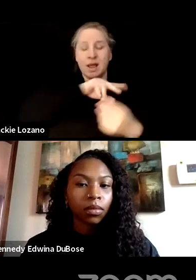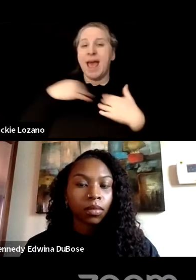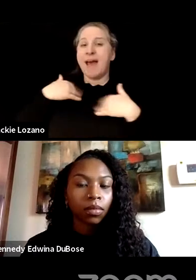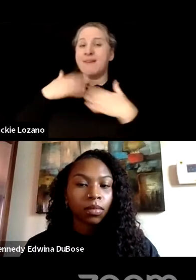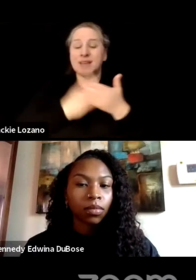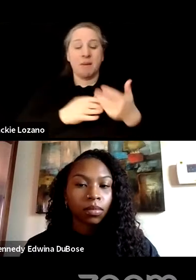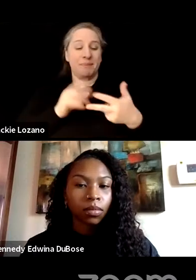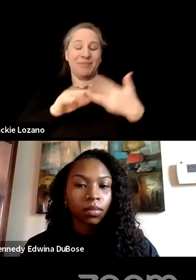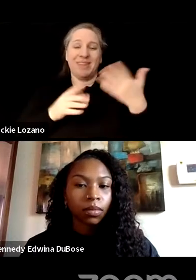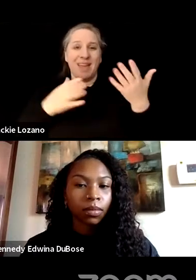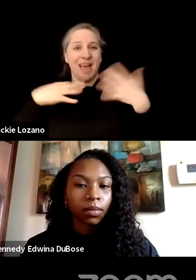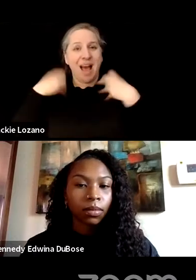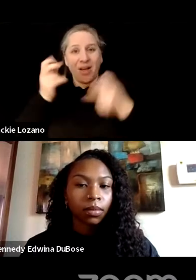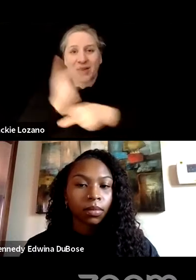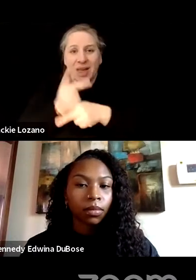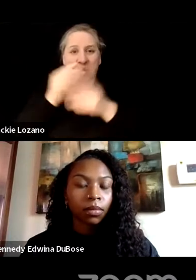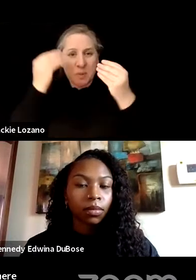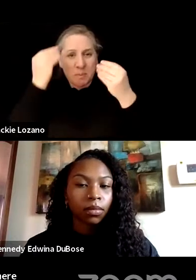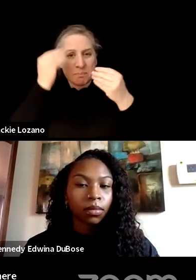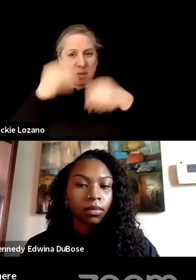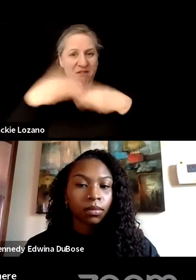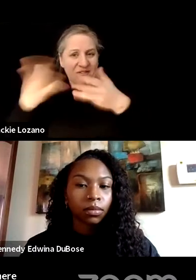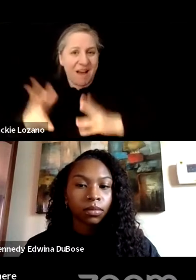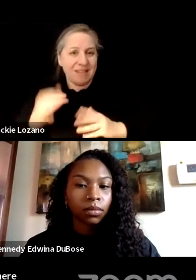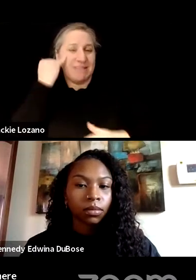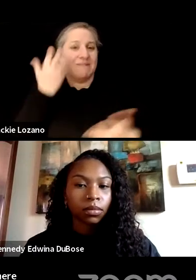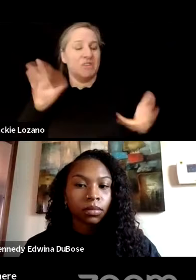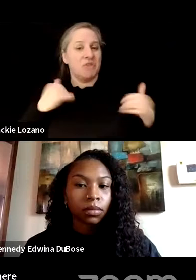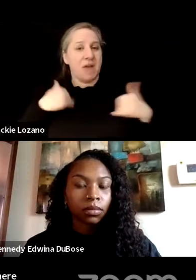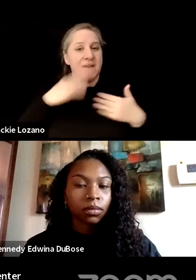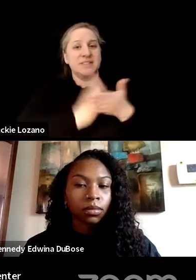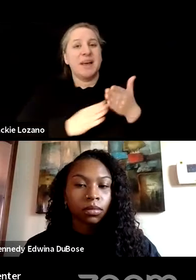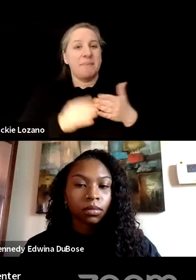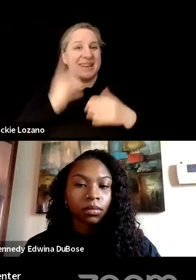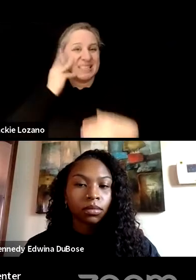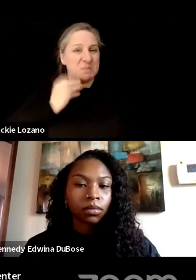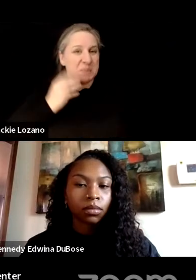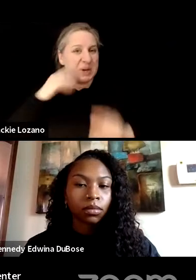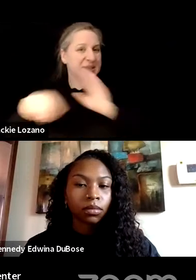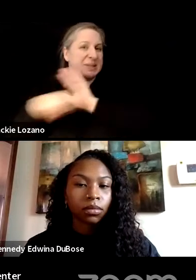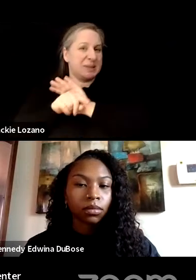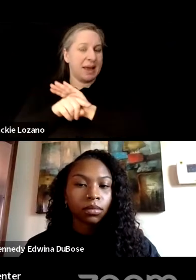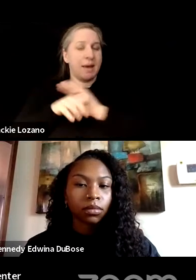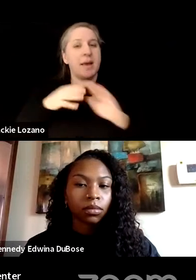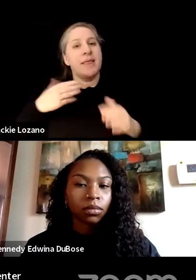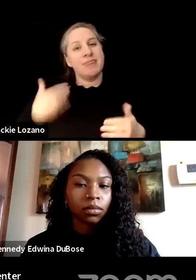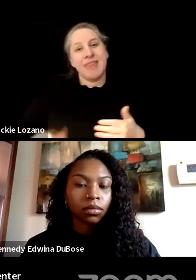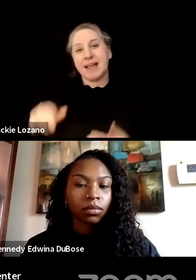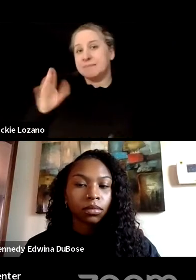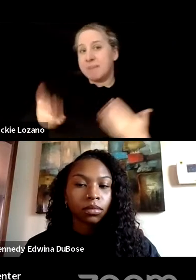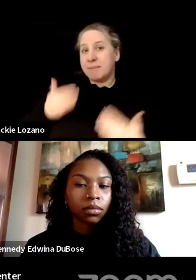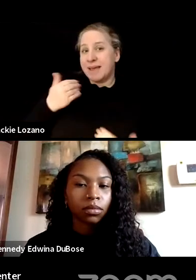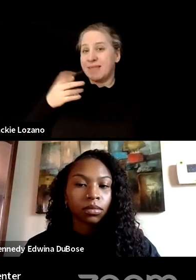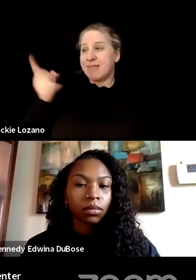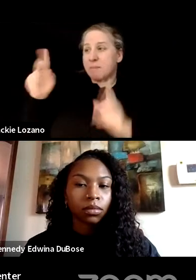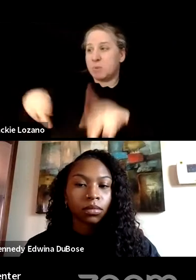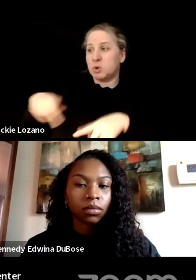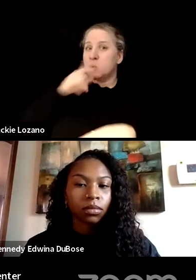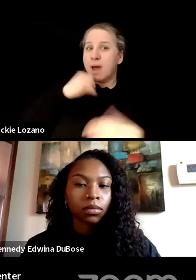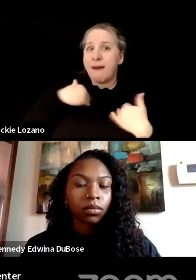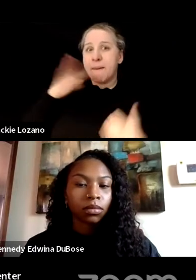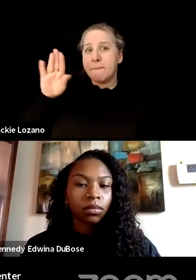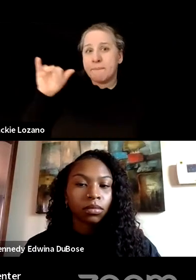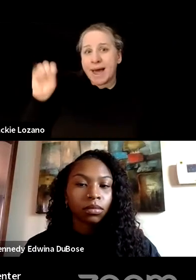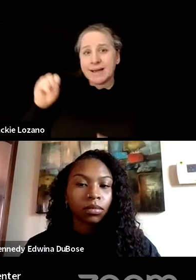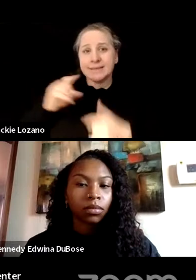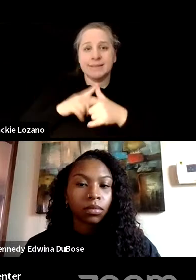had a specific experience, and this includes bedside manner. You know, bias may be a factor. And